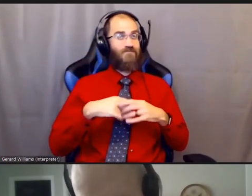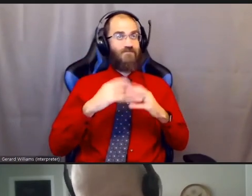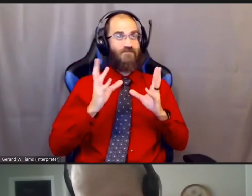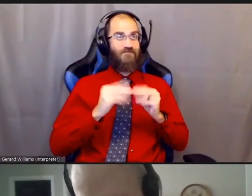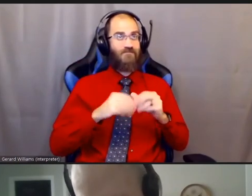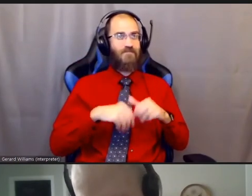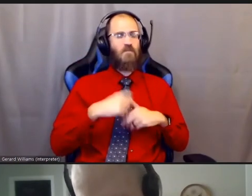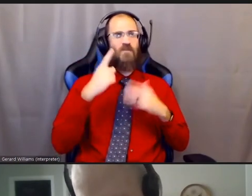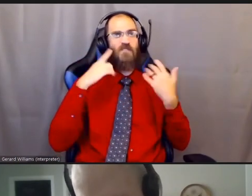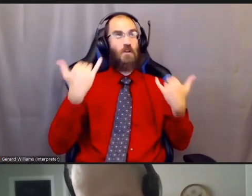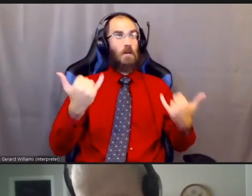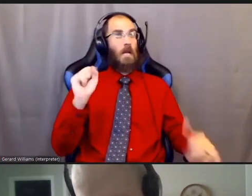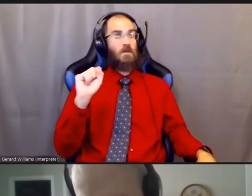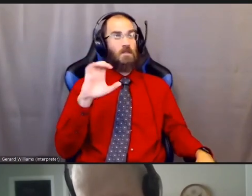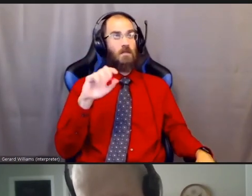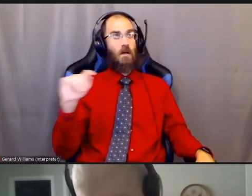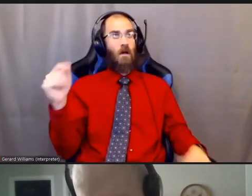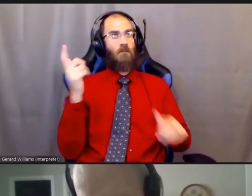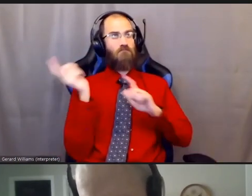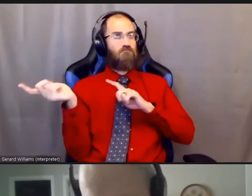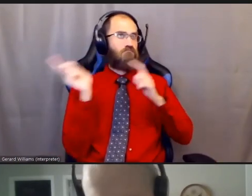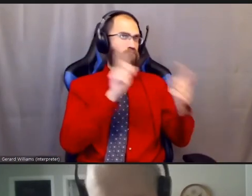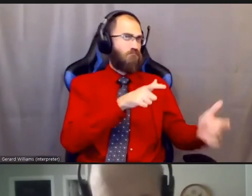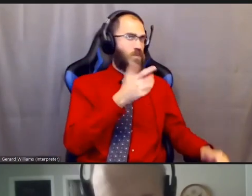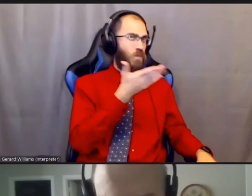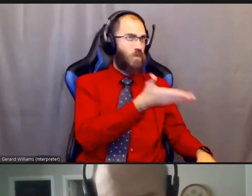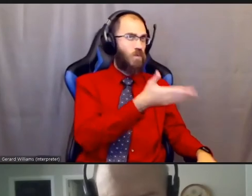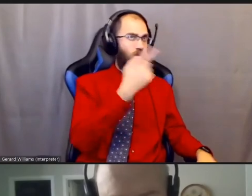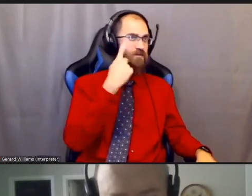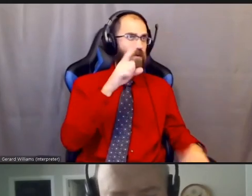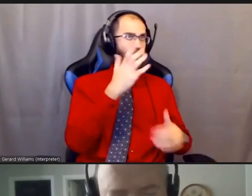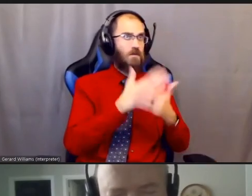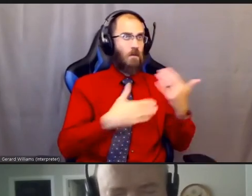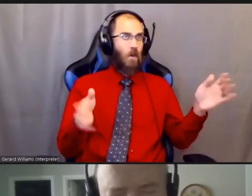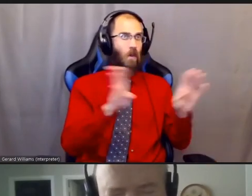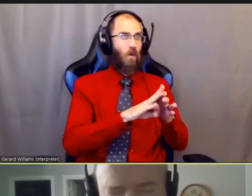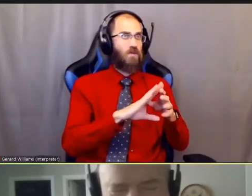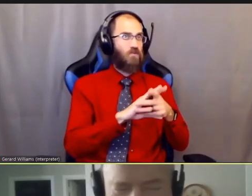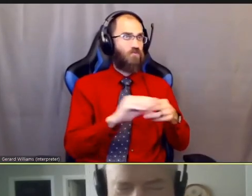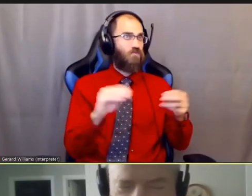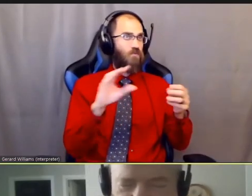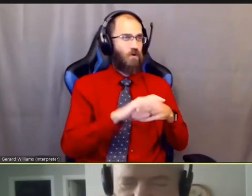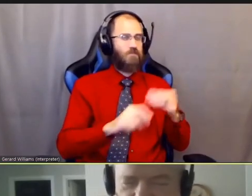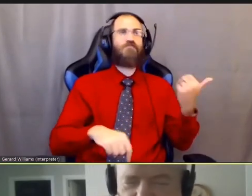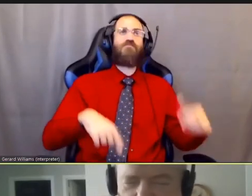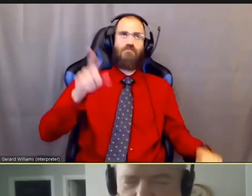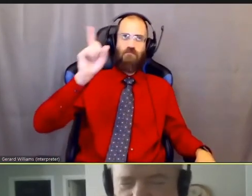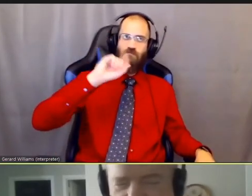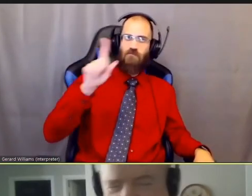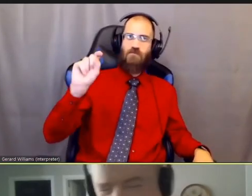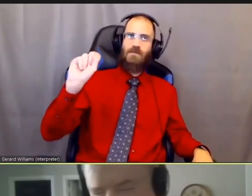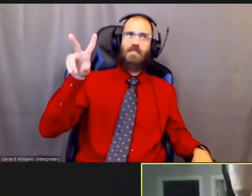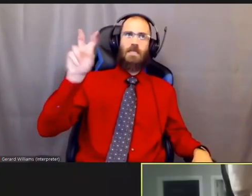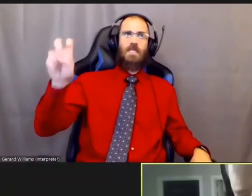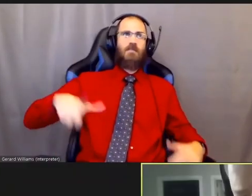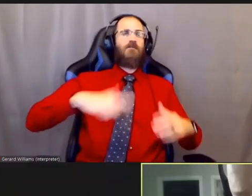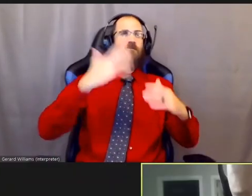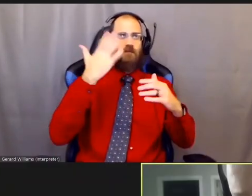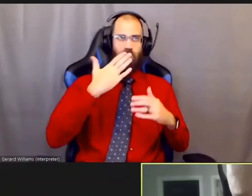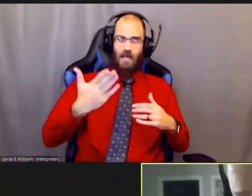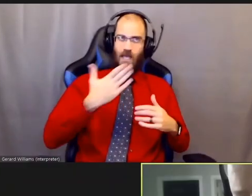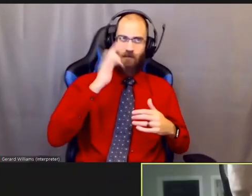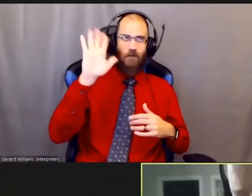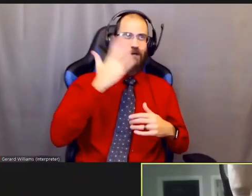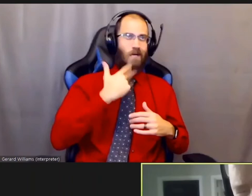Scott, let me turn it over to you for some closing remarks. Sure, Steve. Thank you very much. And thank you for your